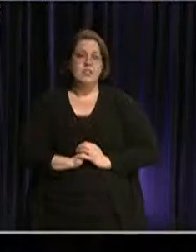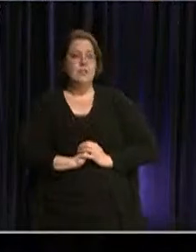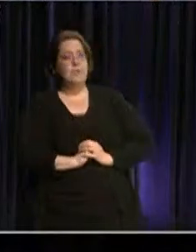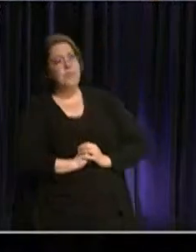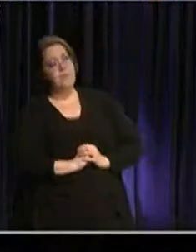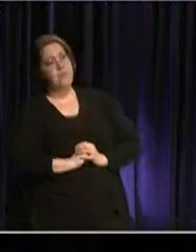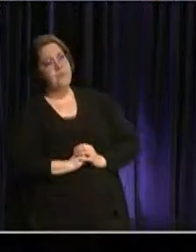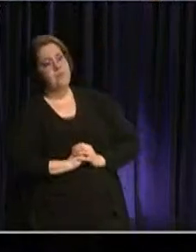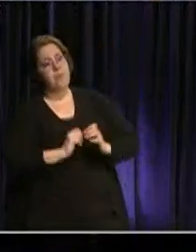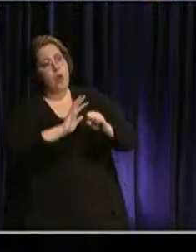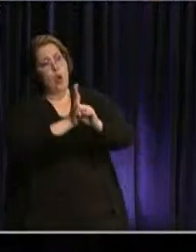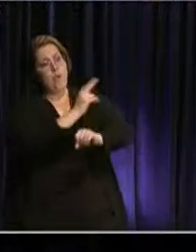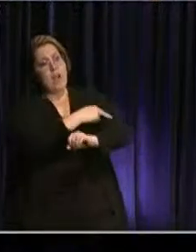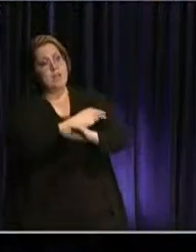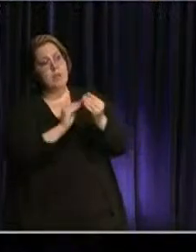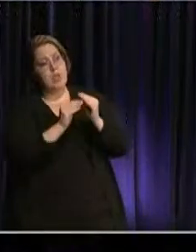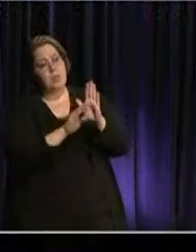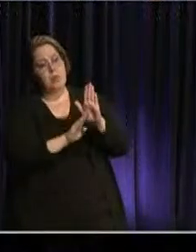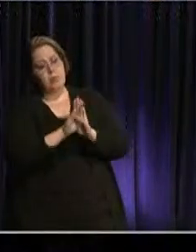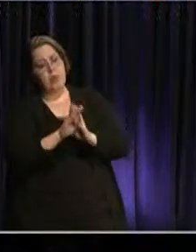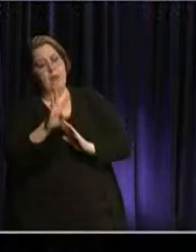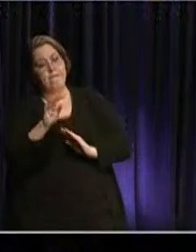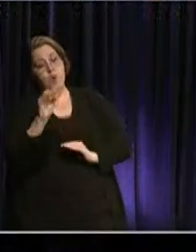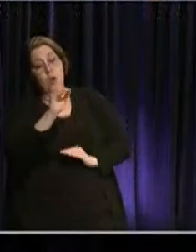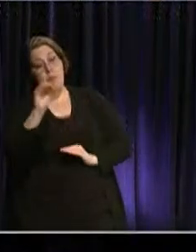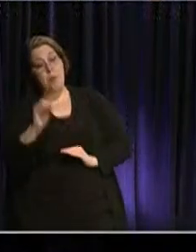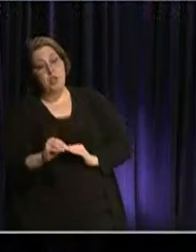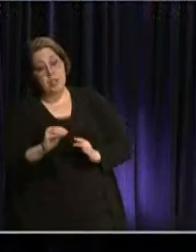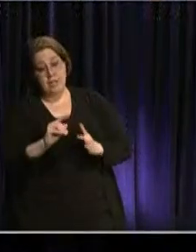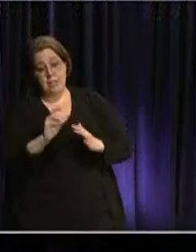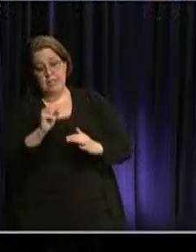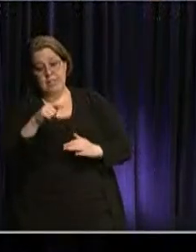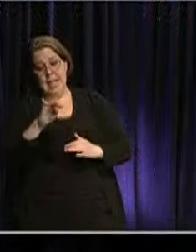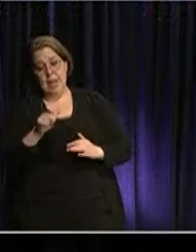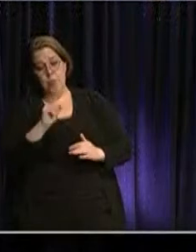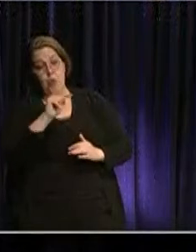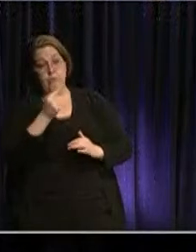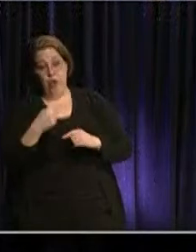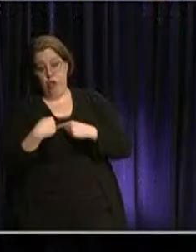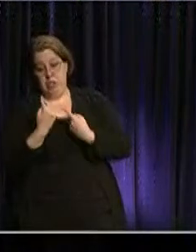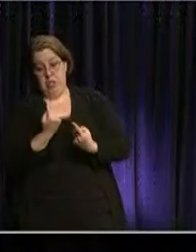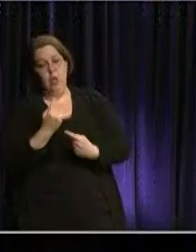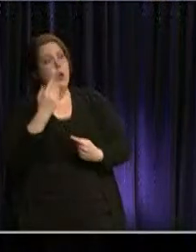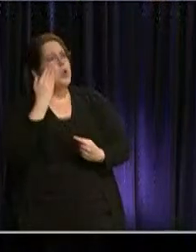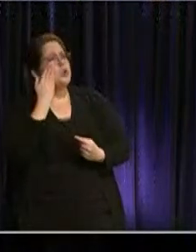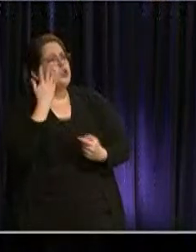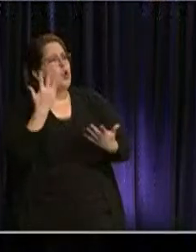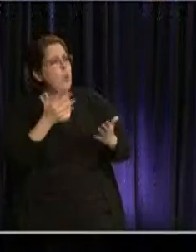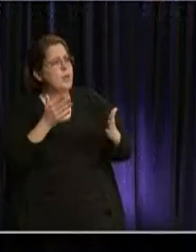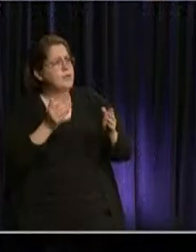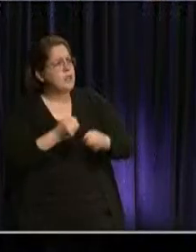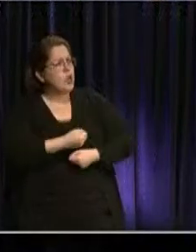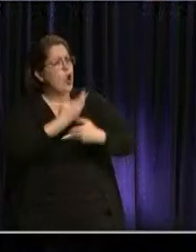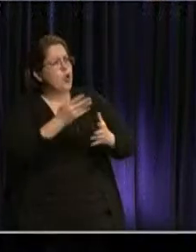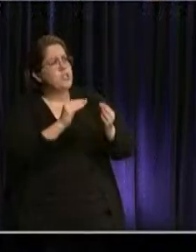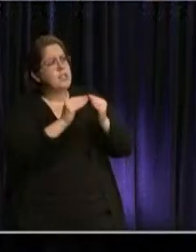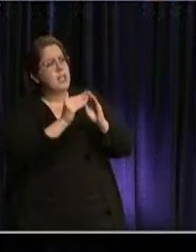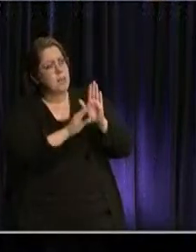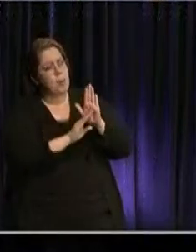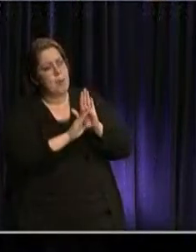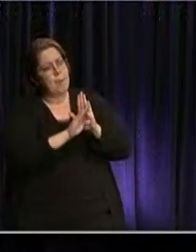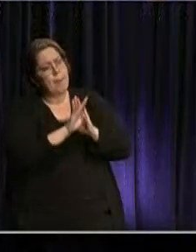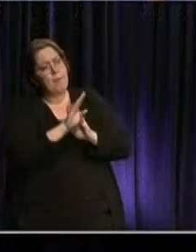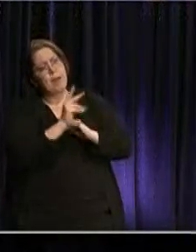COVID hospitalizations have risen 40% since the start of April. Do we know what factors are driving the rising number of